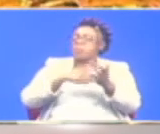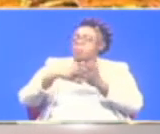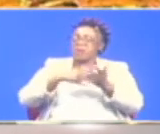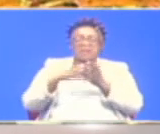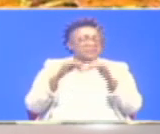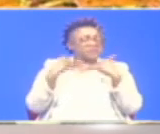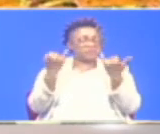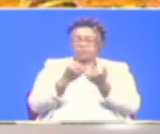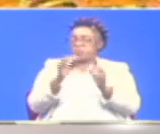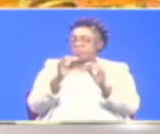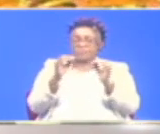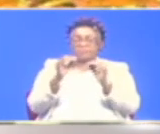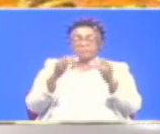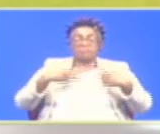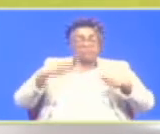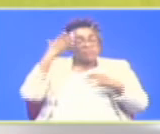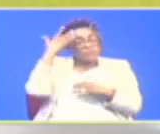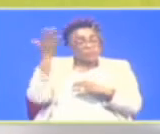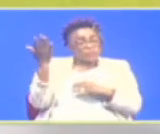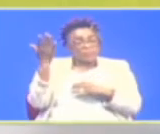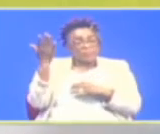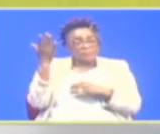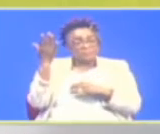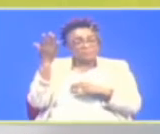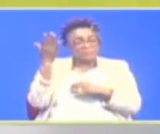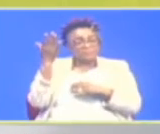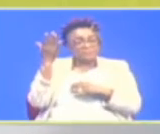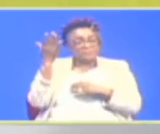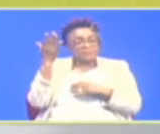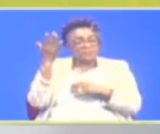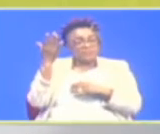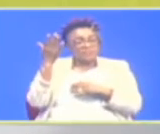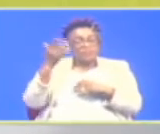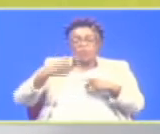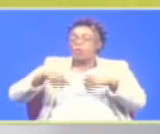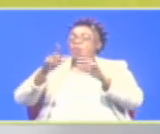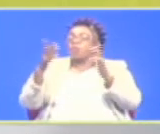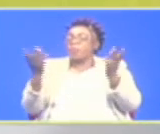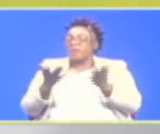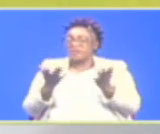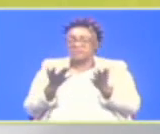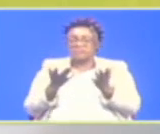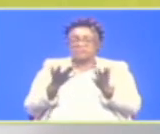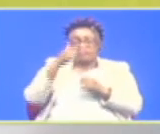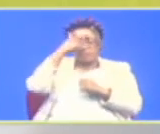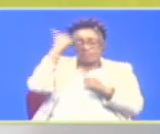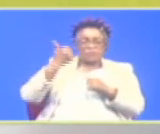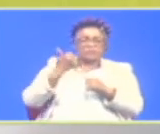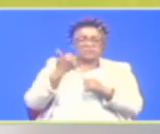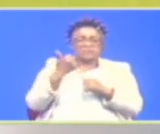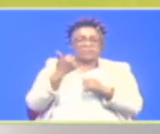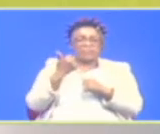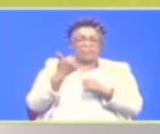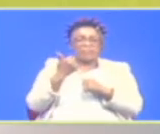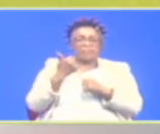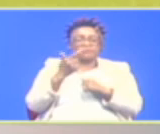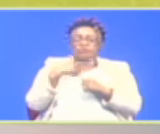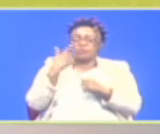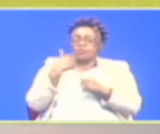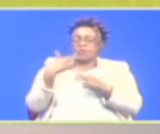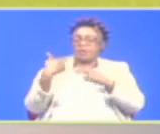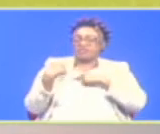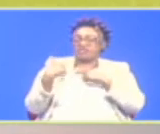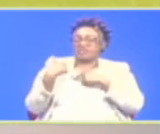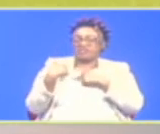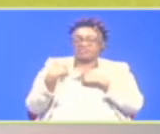institution. People may not know where do you go. Because who is actually in charge? You know, that